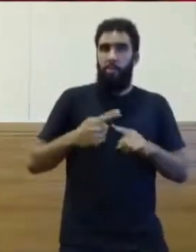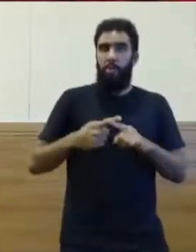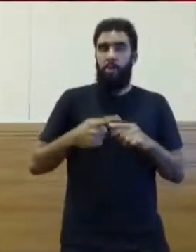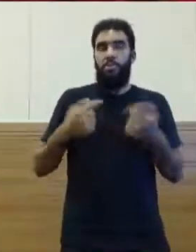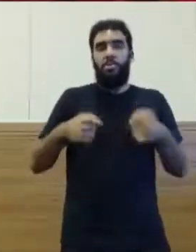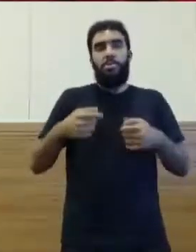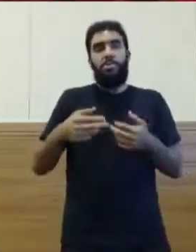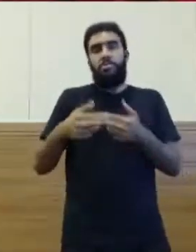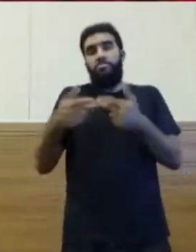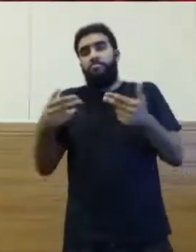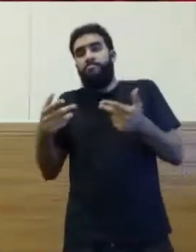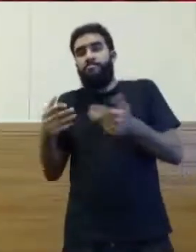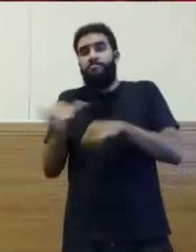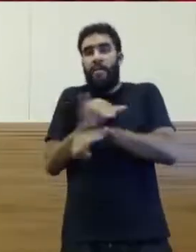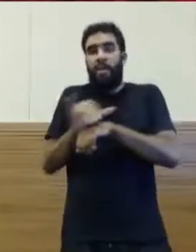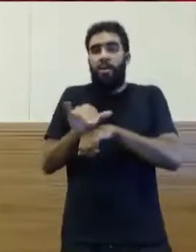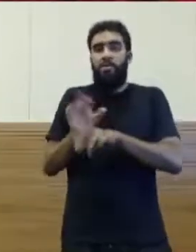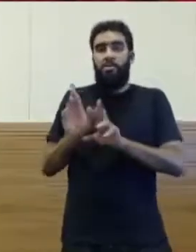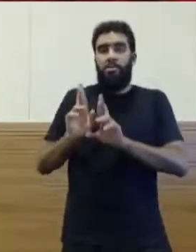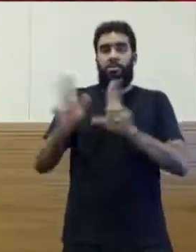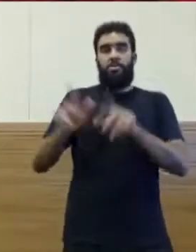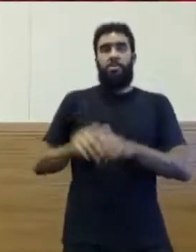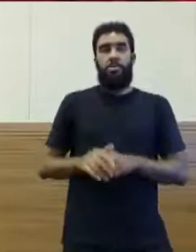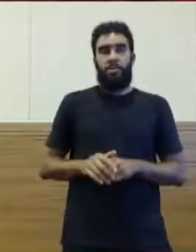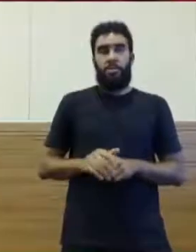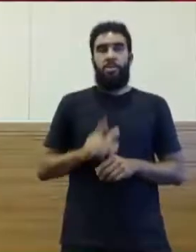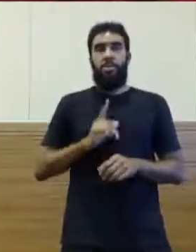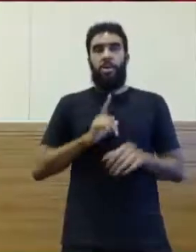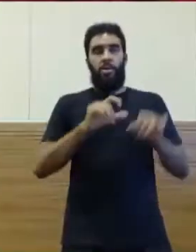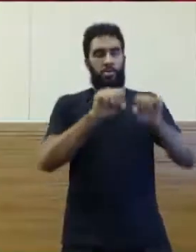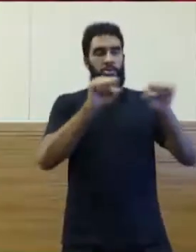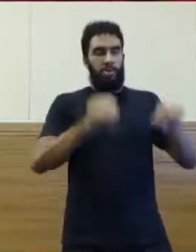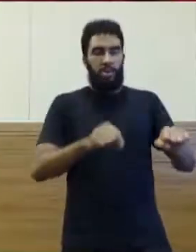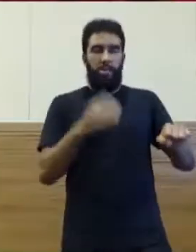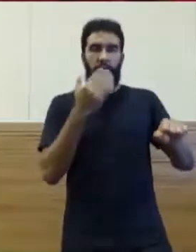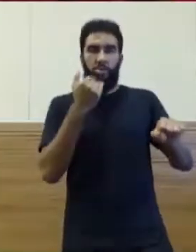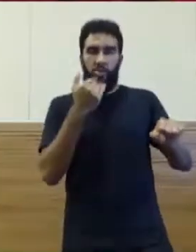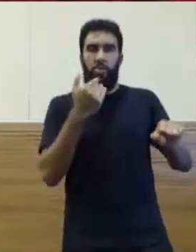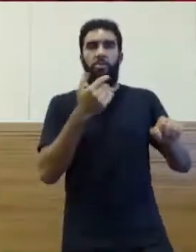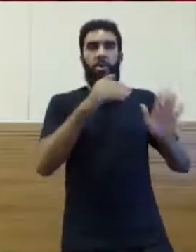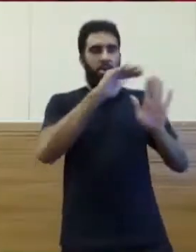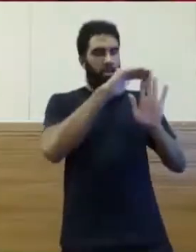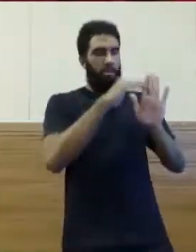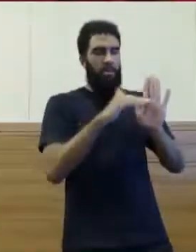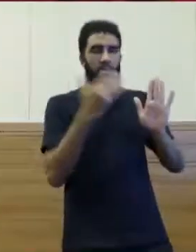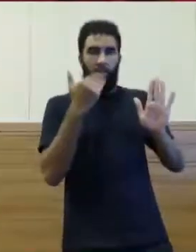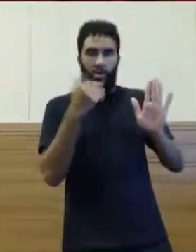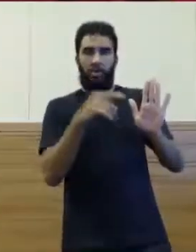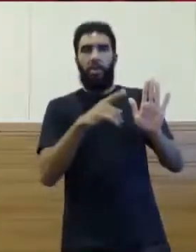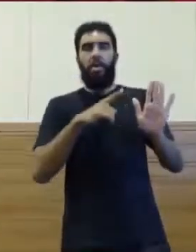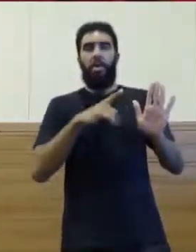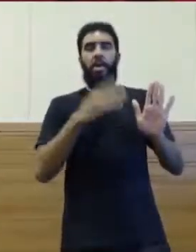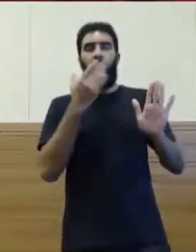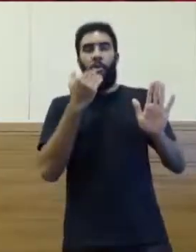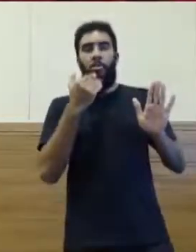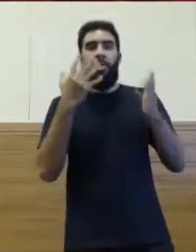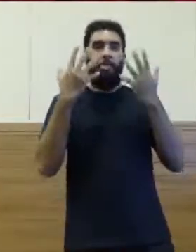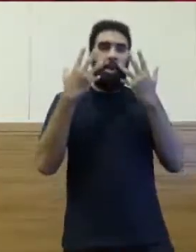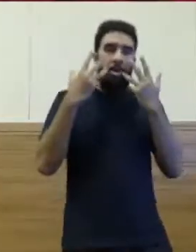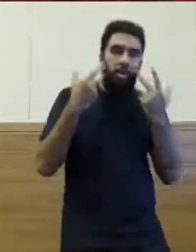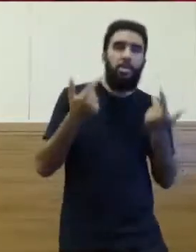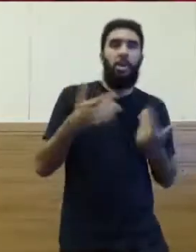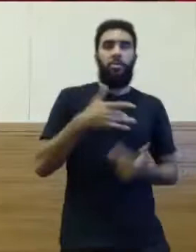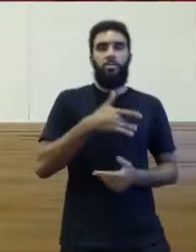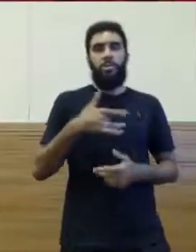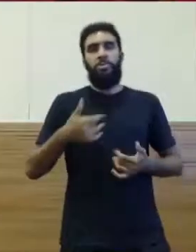because we have to do different things. We know we have to transform these nutrition systems